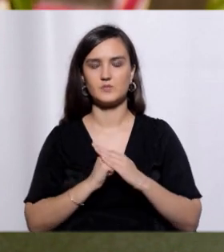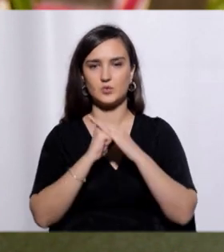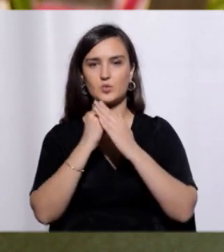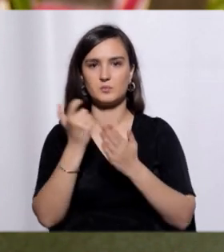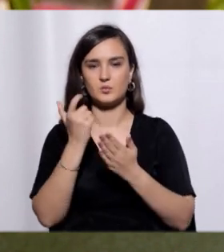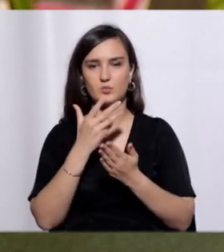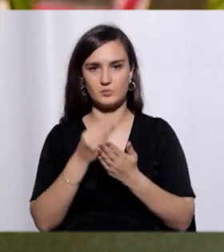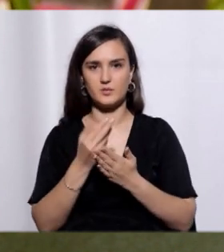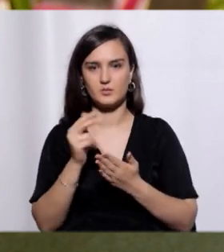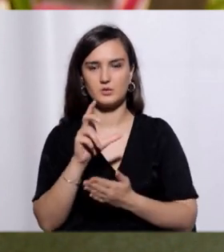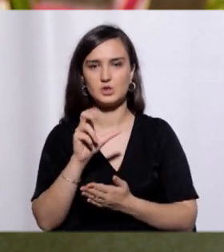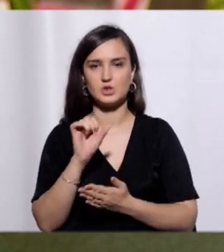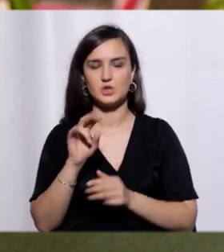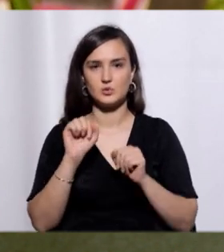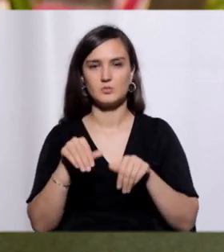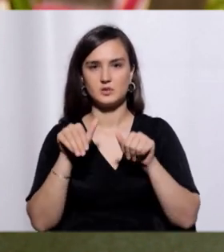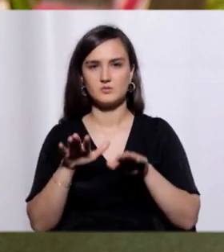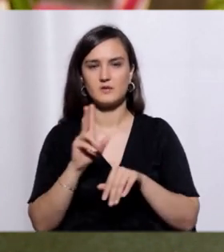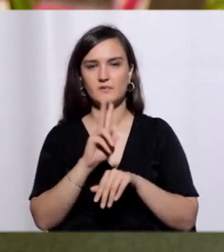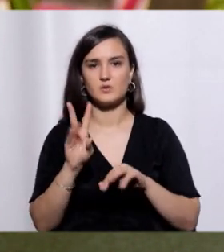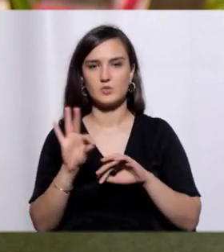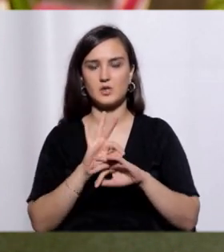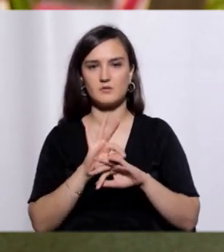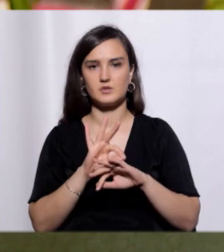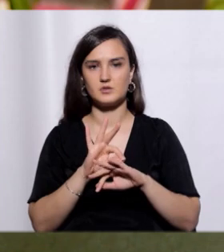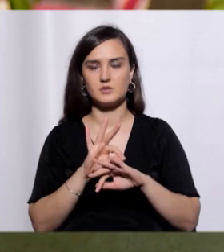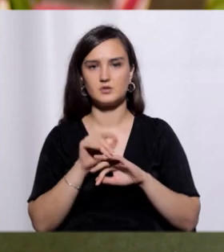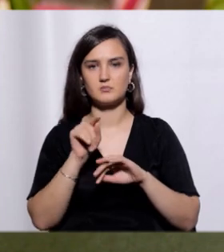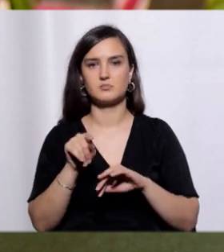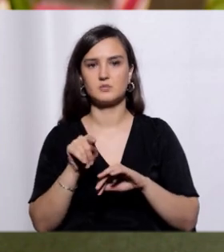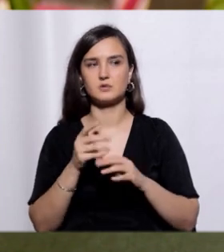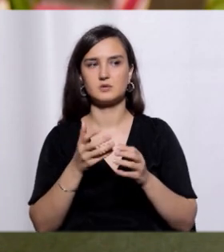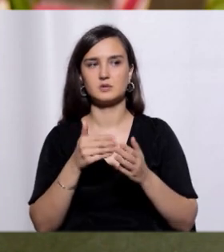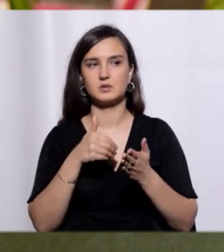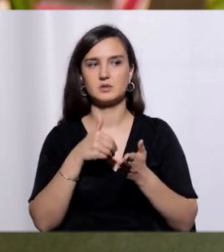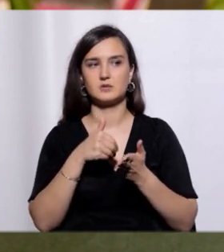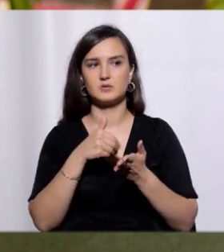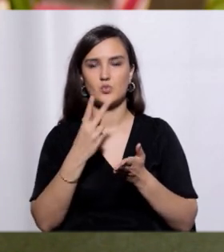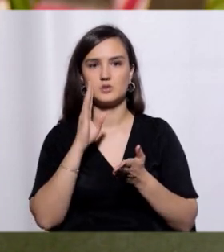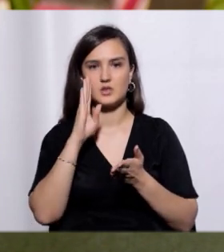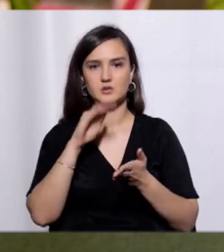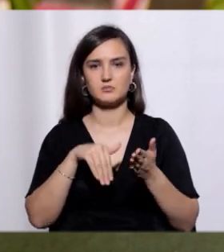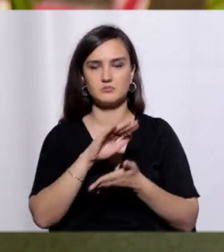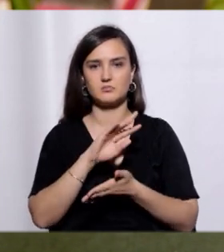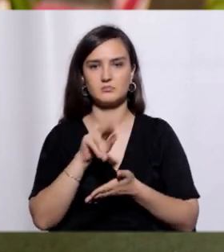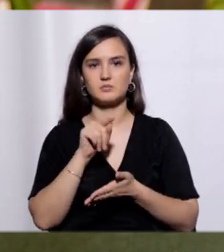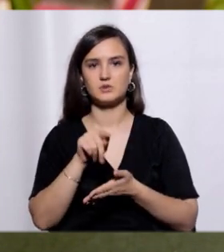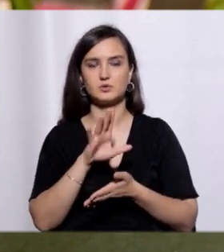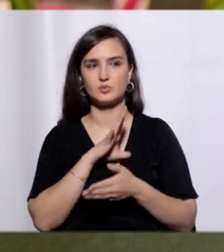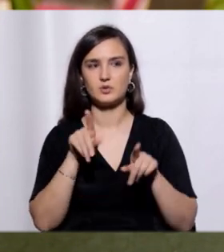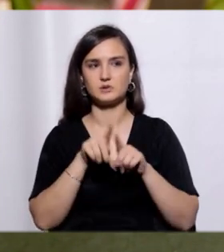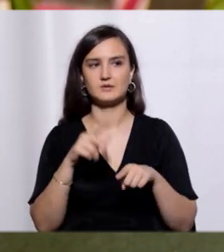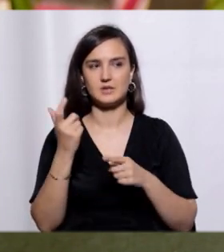right? So Jane could decide who to marry. So she actually refused 2 men, and she was